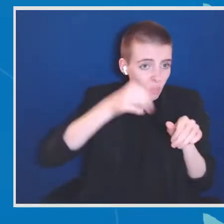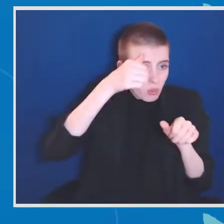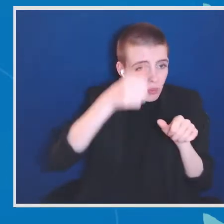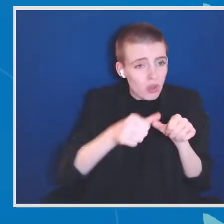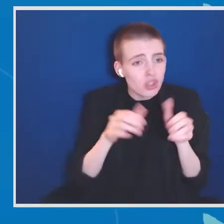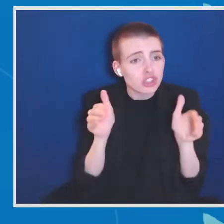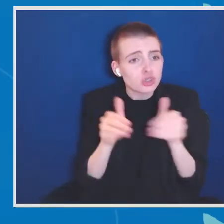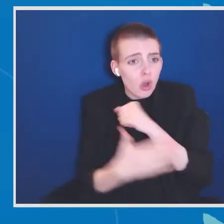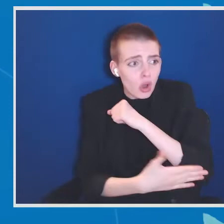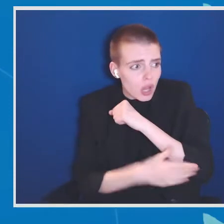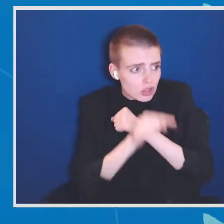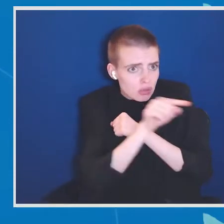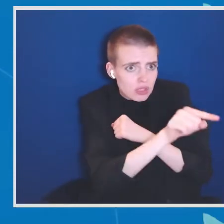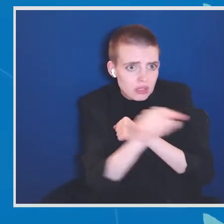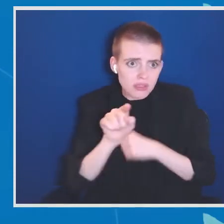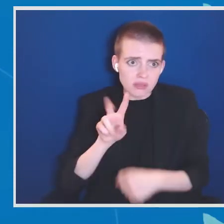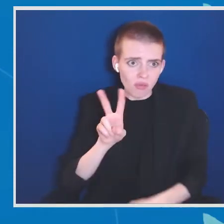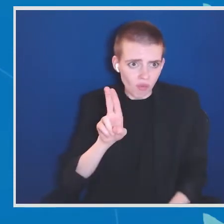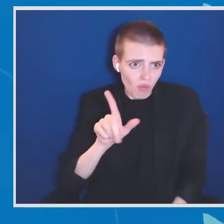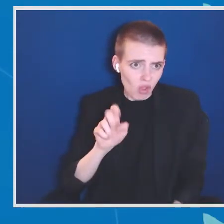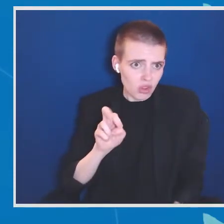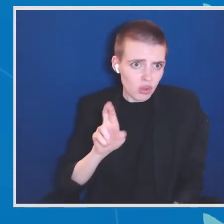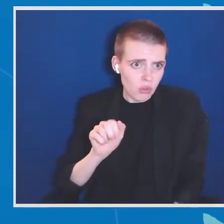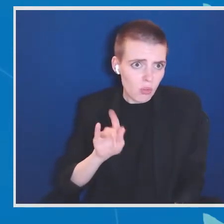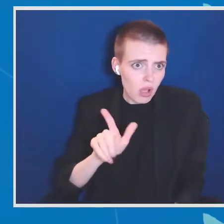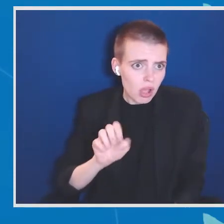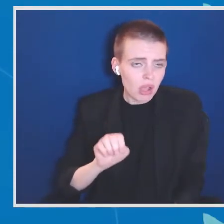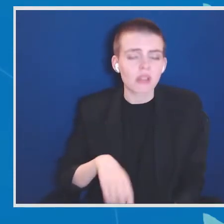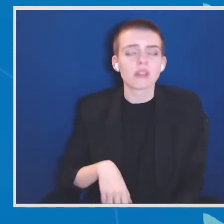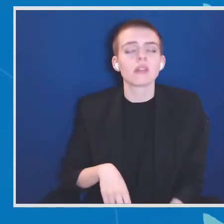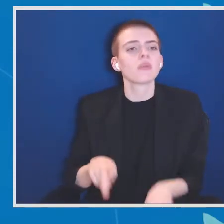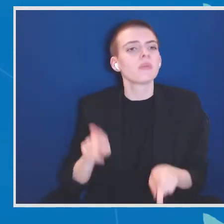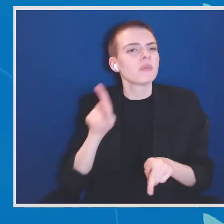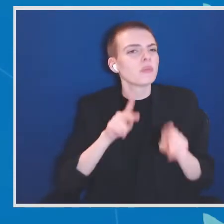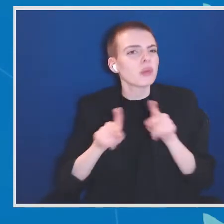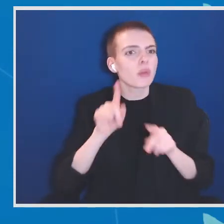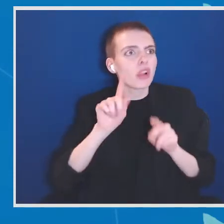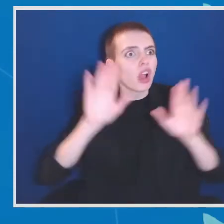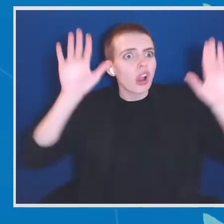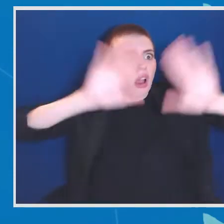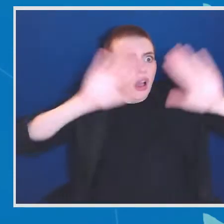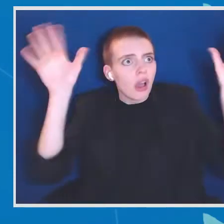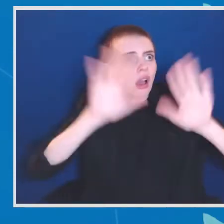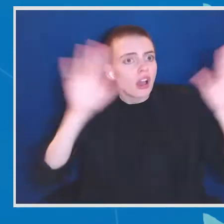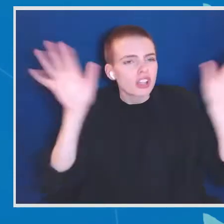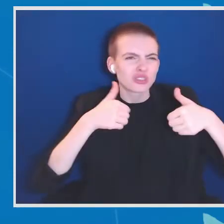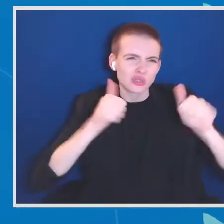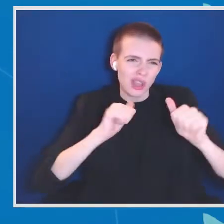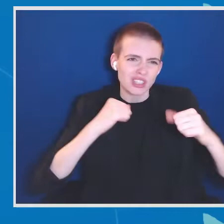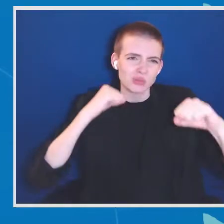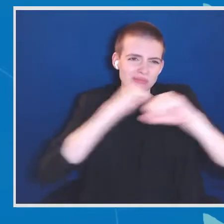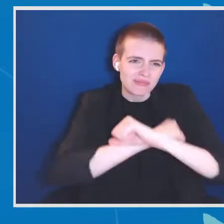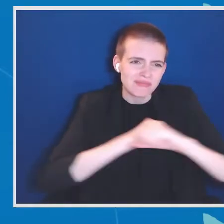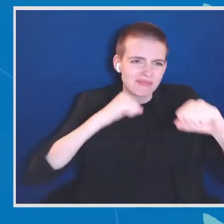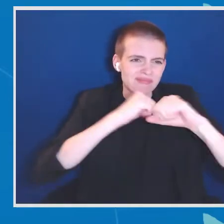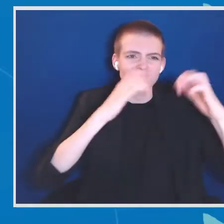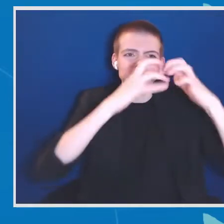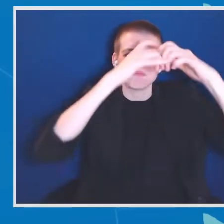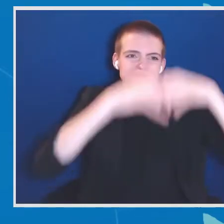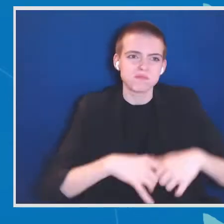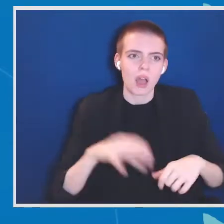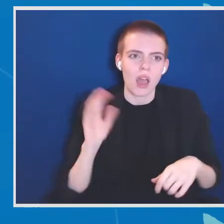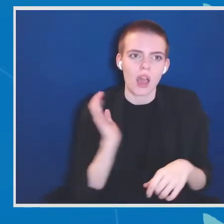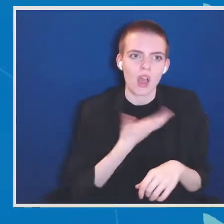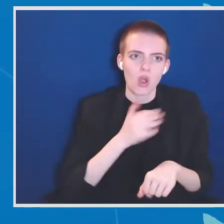vulnerable. And people are knocking on doors all the time to try to tear down what we are trying to do.